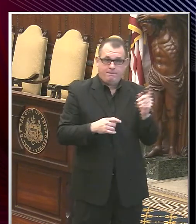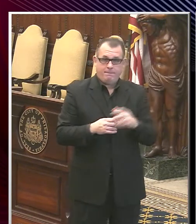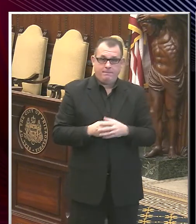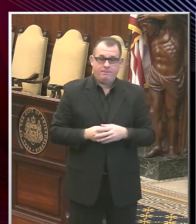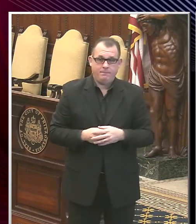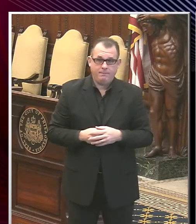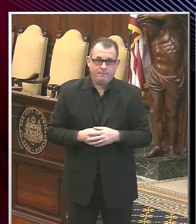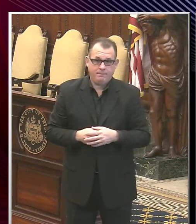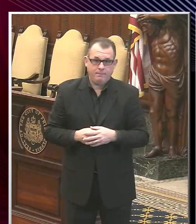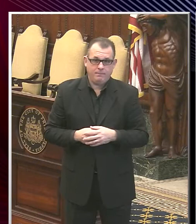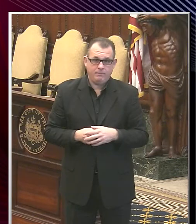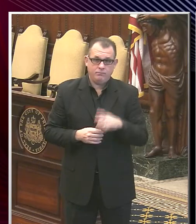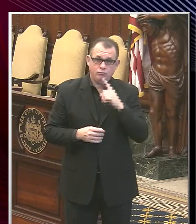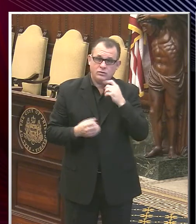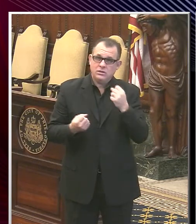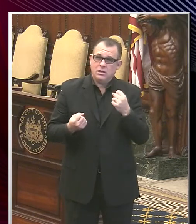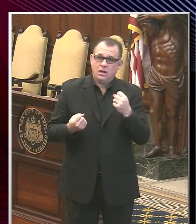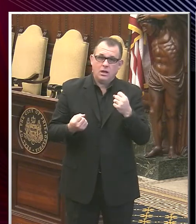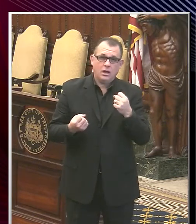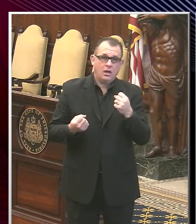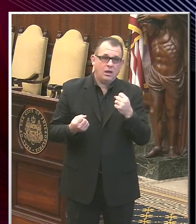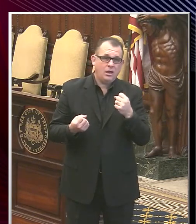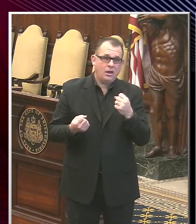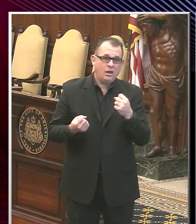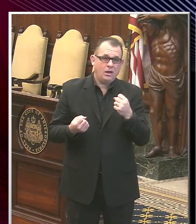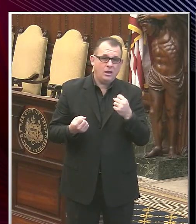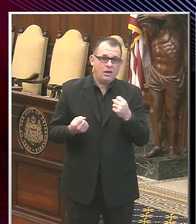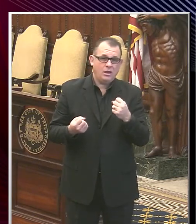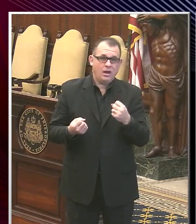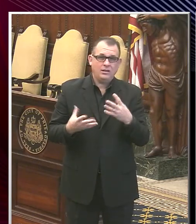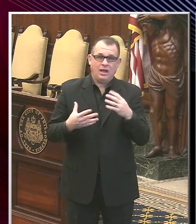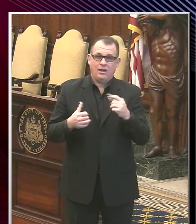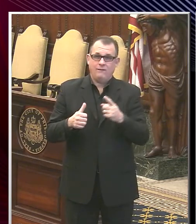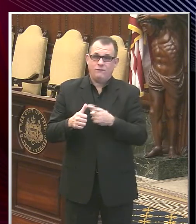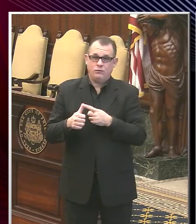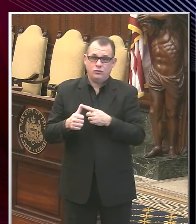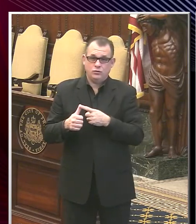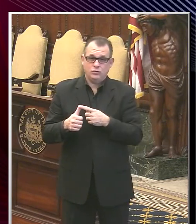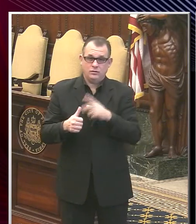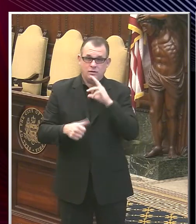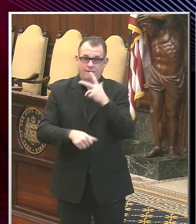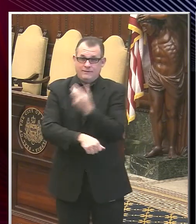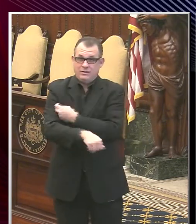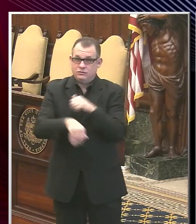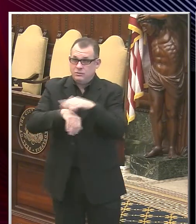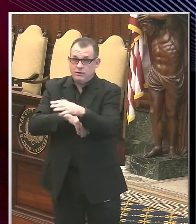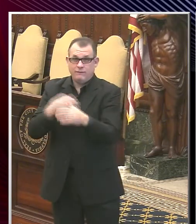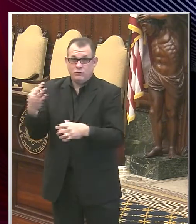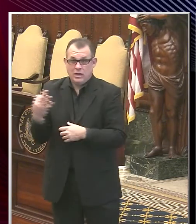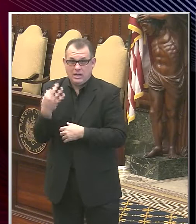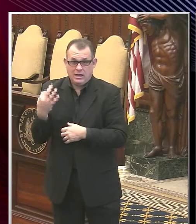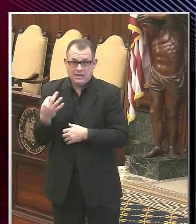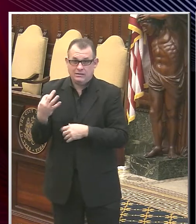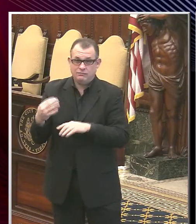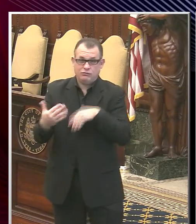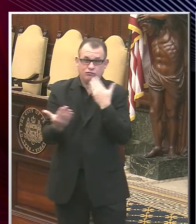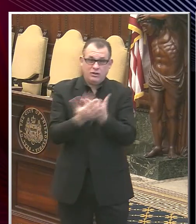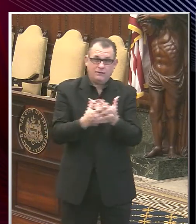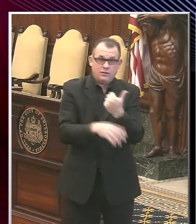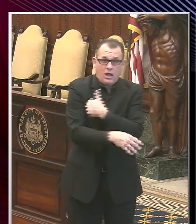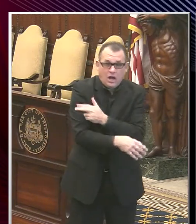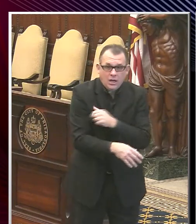sites. So a lot of this is all done Thursday night, and then the vaccine gets shipped out Friday and then arrives